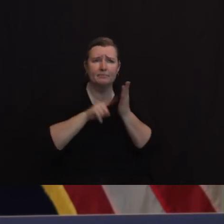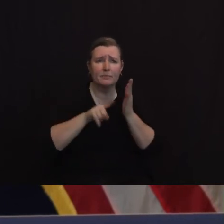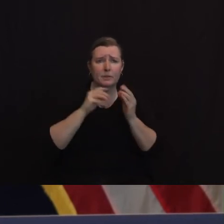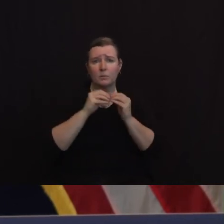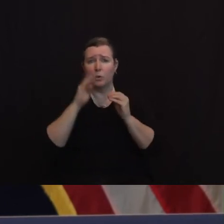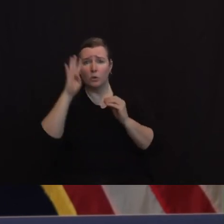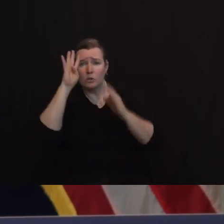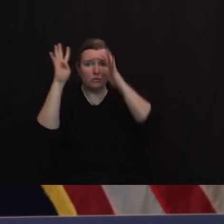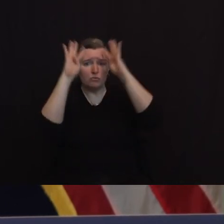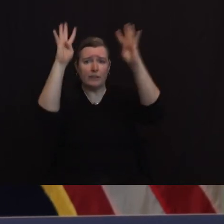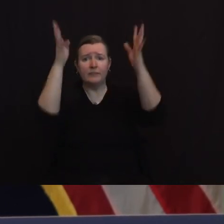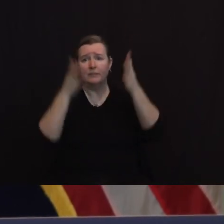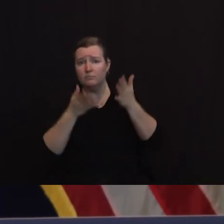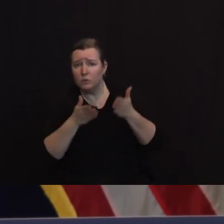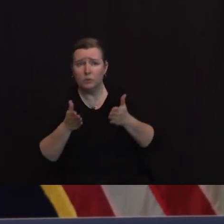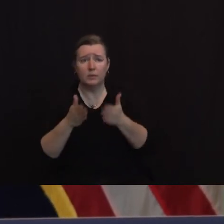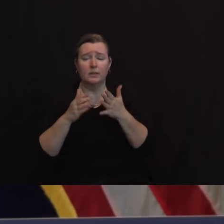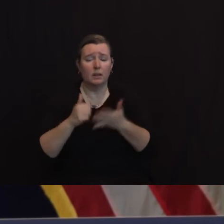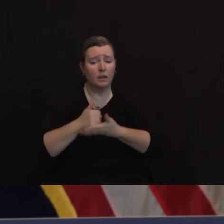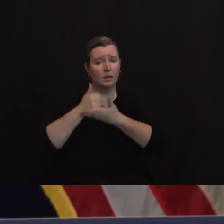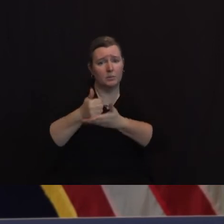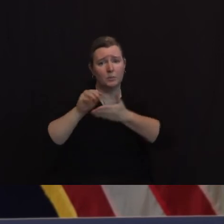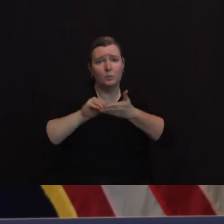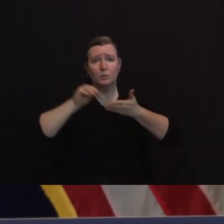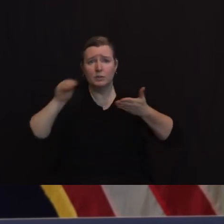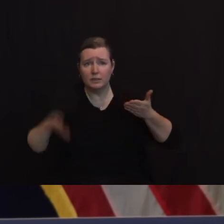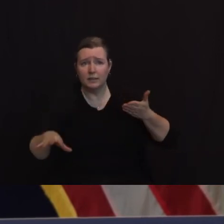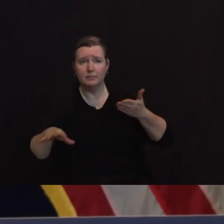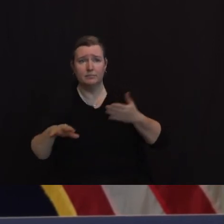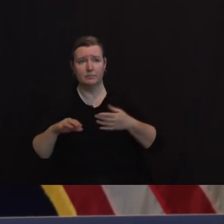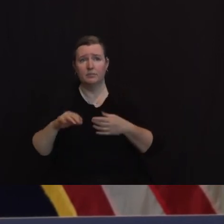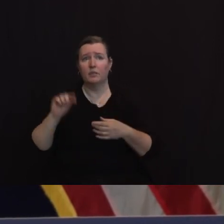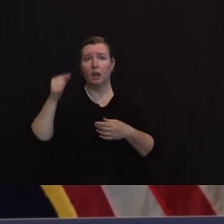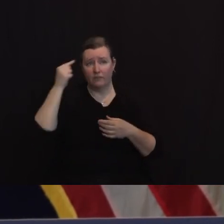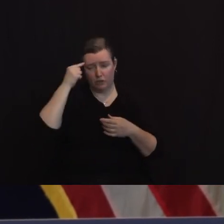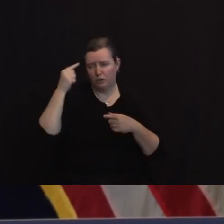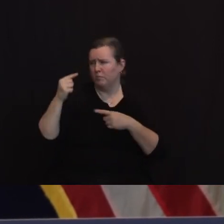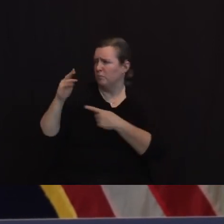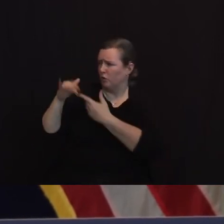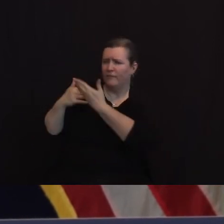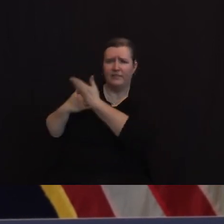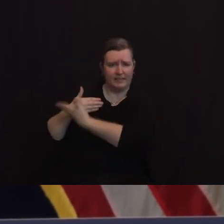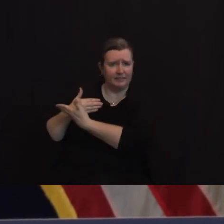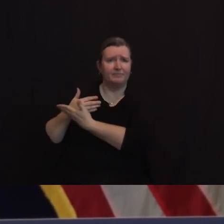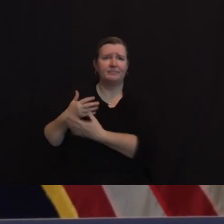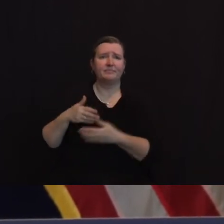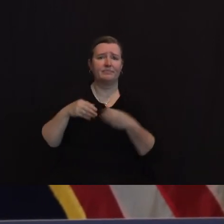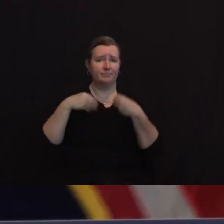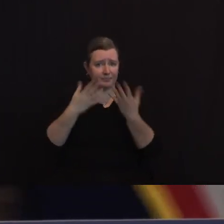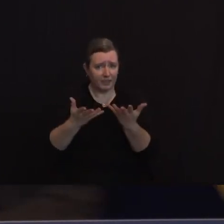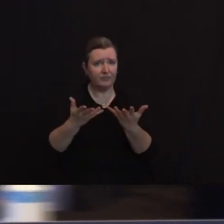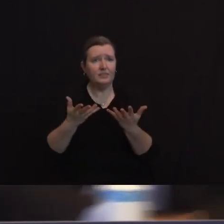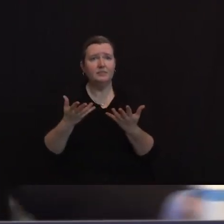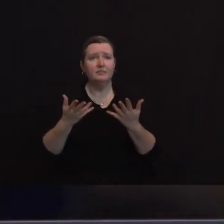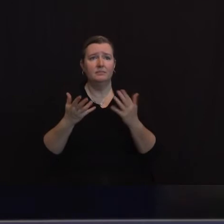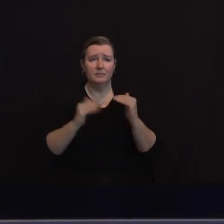Jersey students are given equitable opportunities during this unpredictable time. Brian, thank